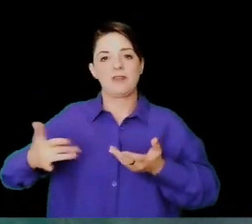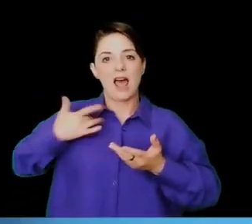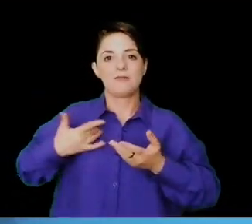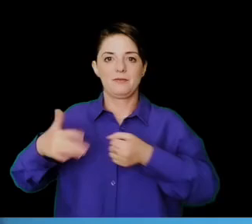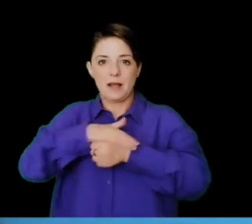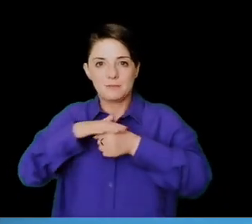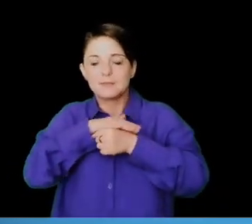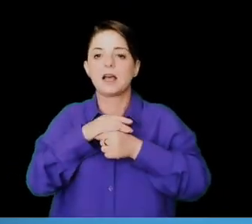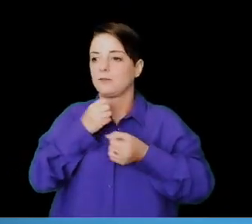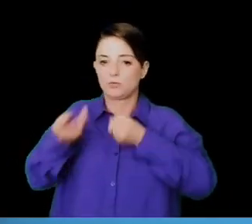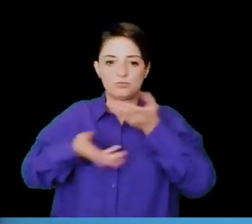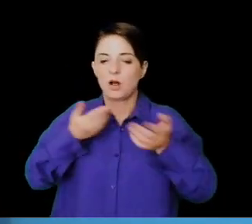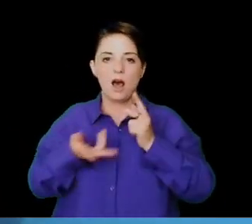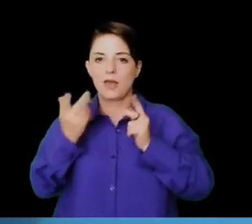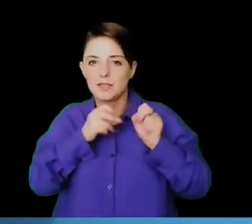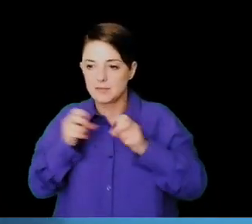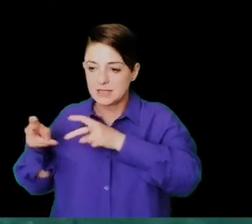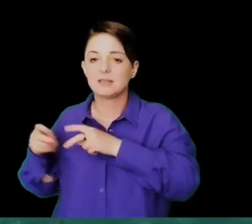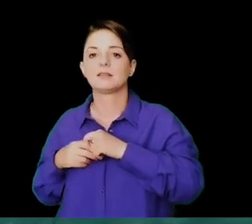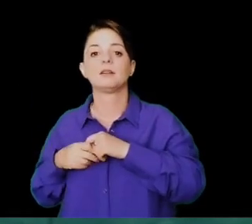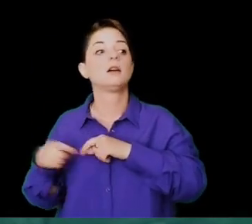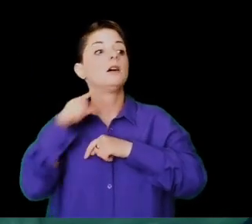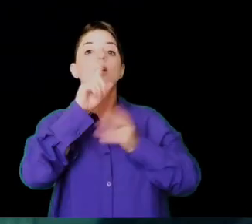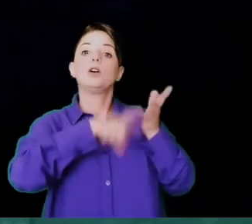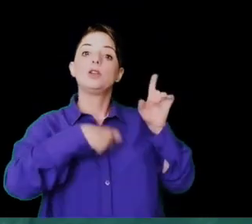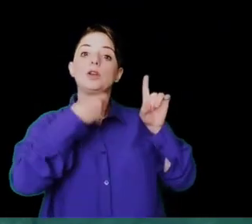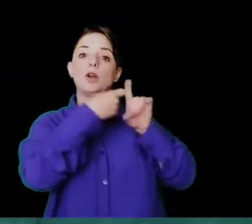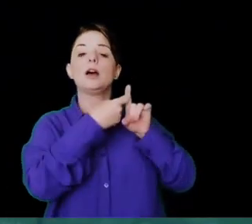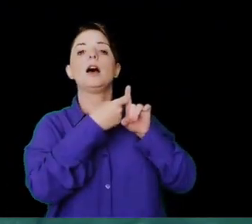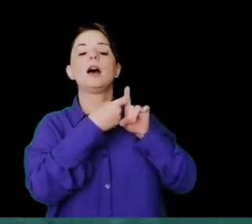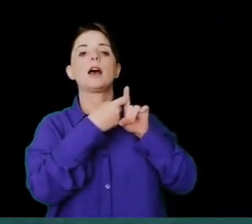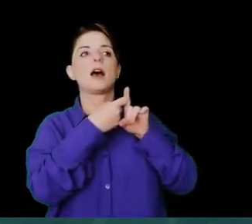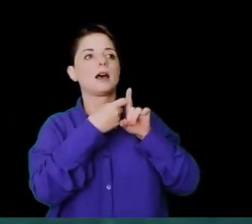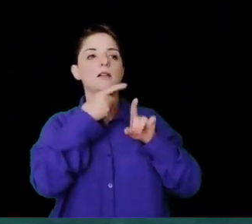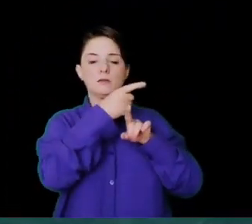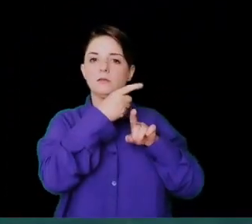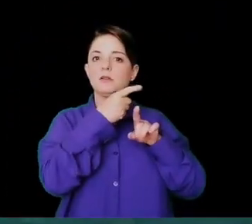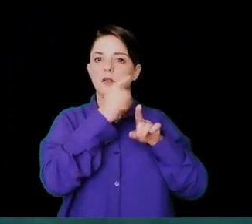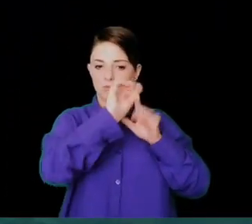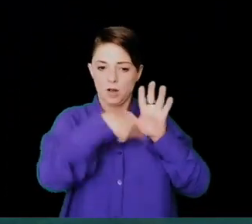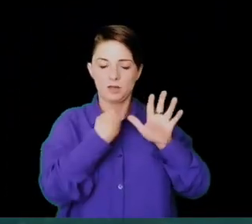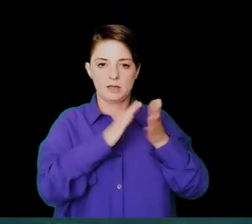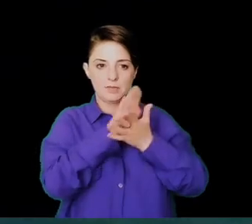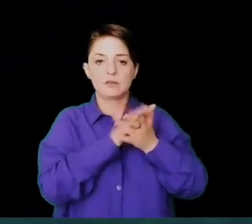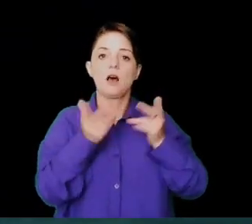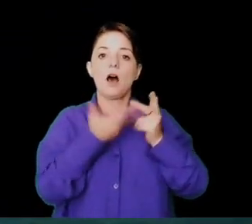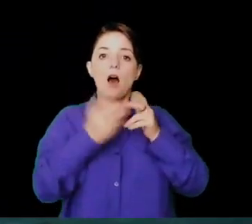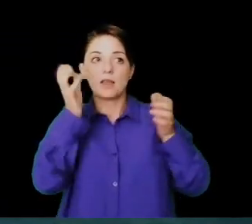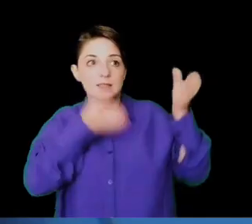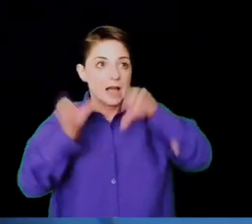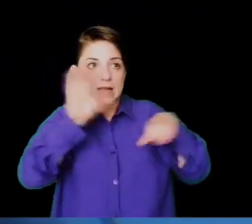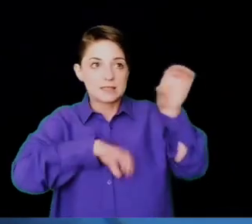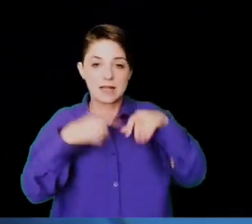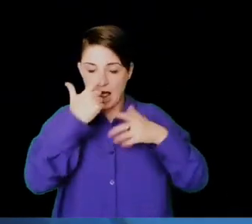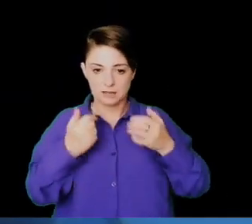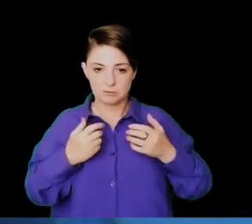sites. Back in the UK, Operation Oyster has deployed recreational divers to search for remnant populations of